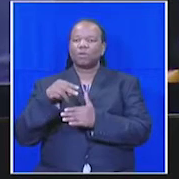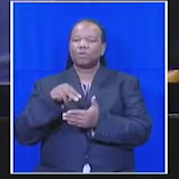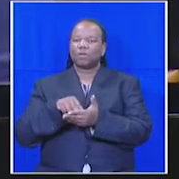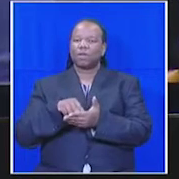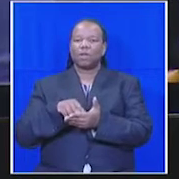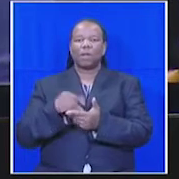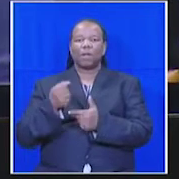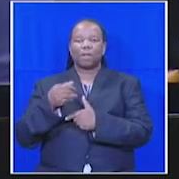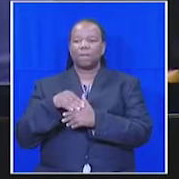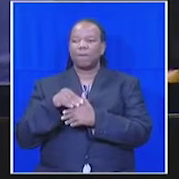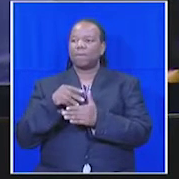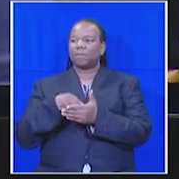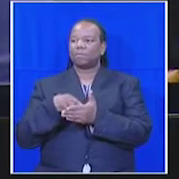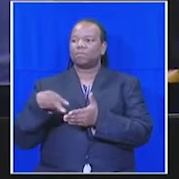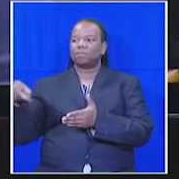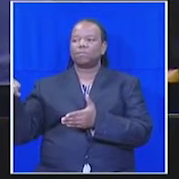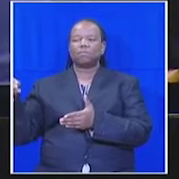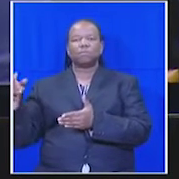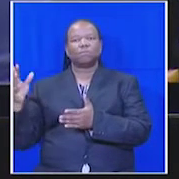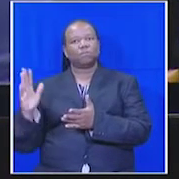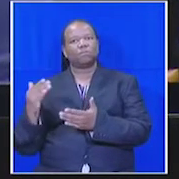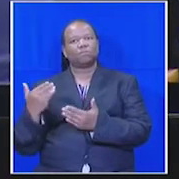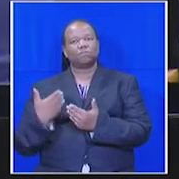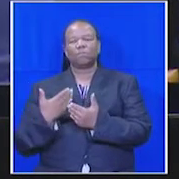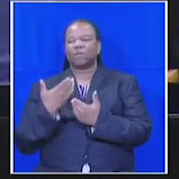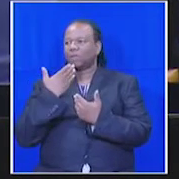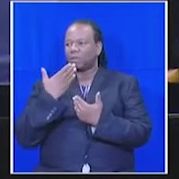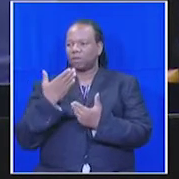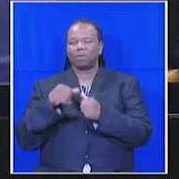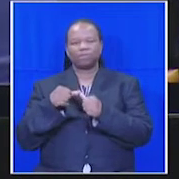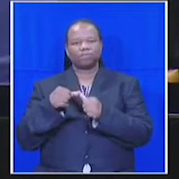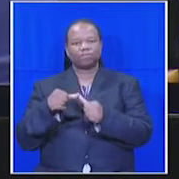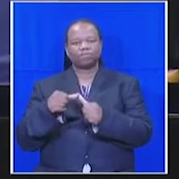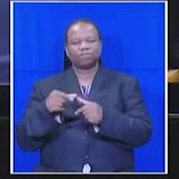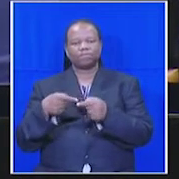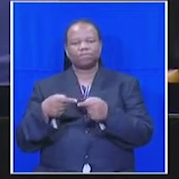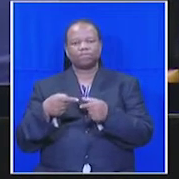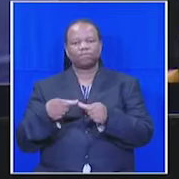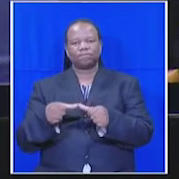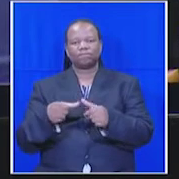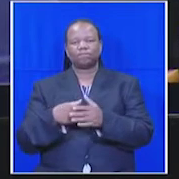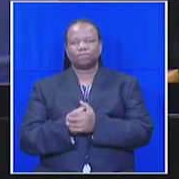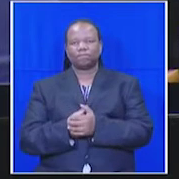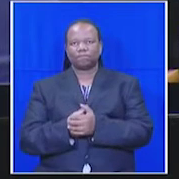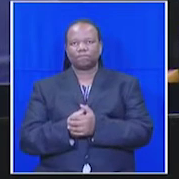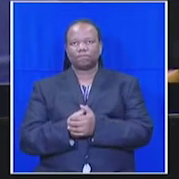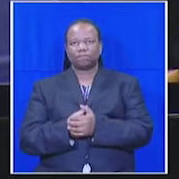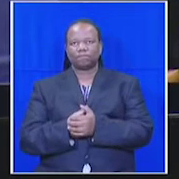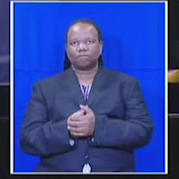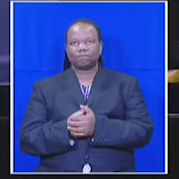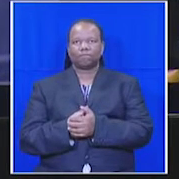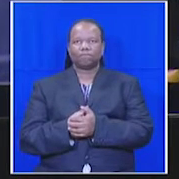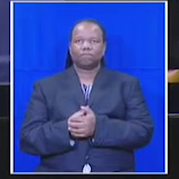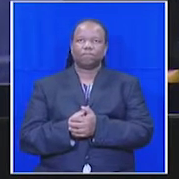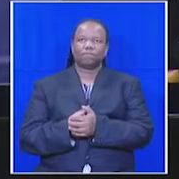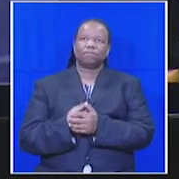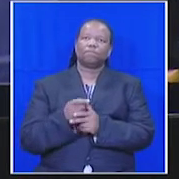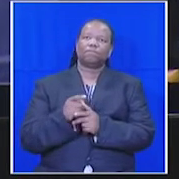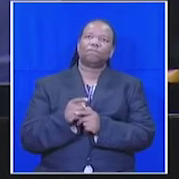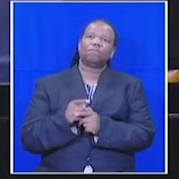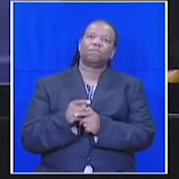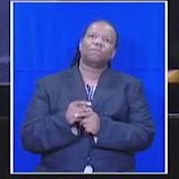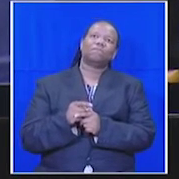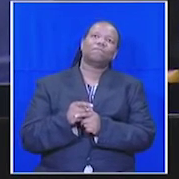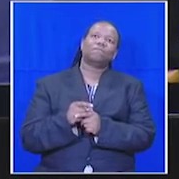ignores. Thank you very much. We continue with the debate. I will ask what happens